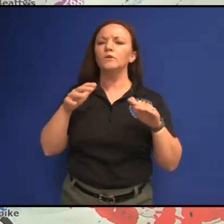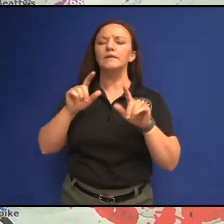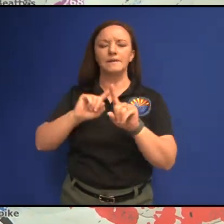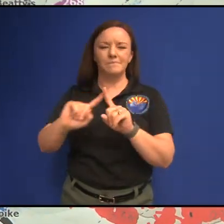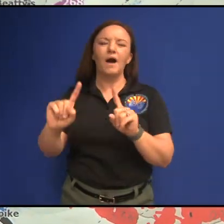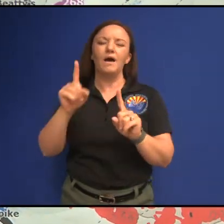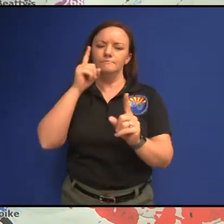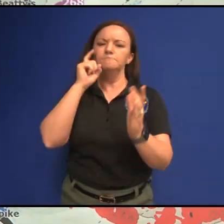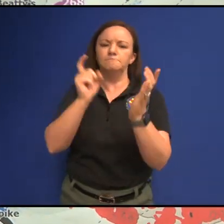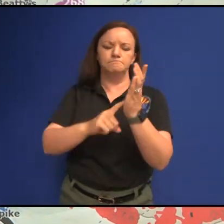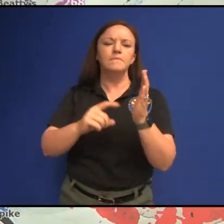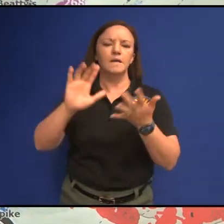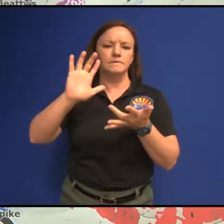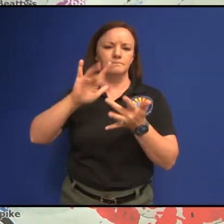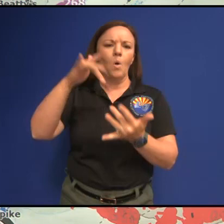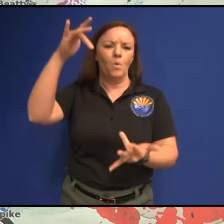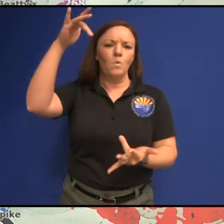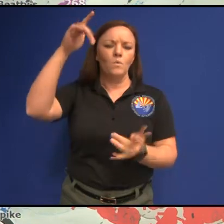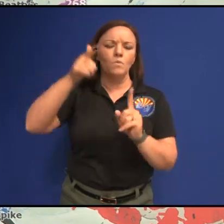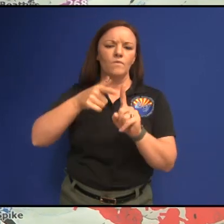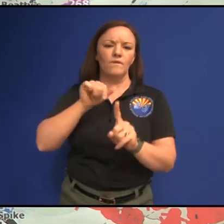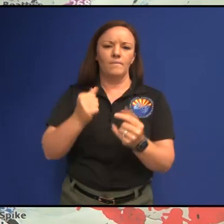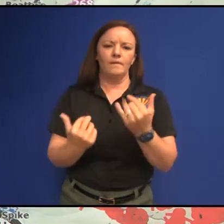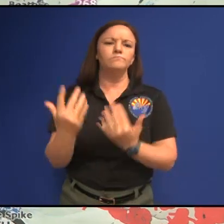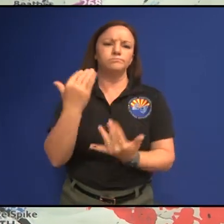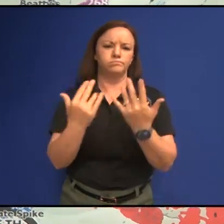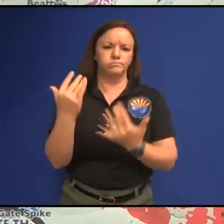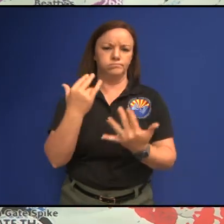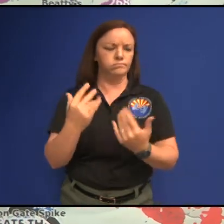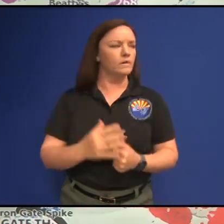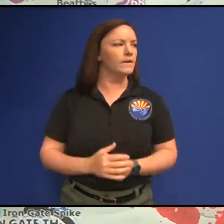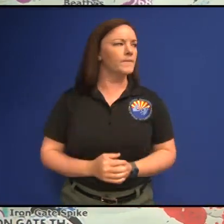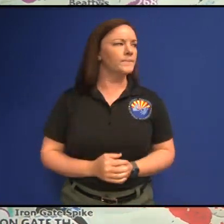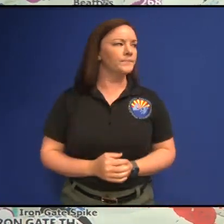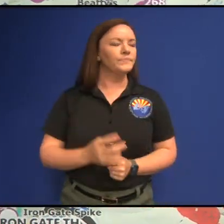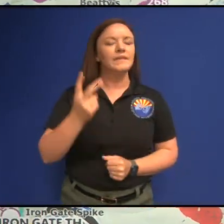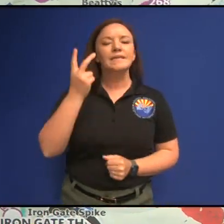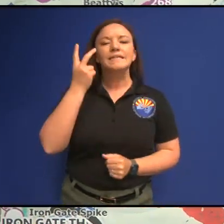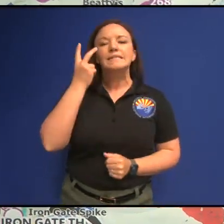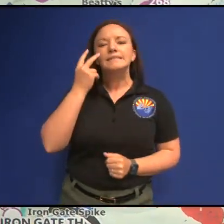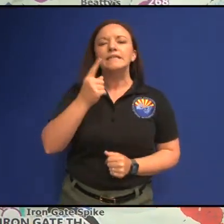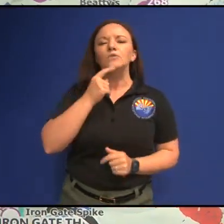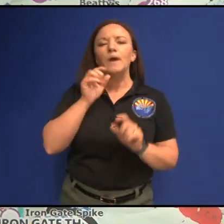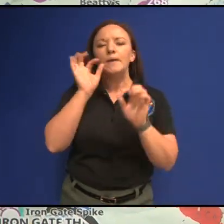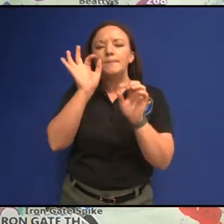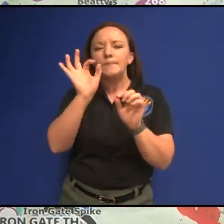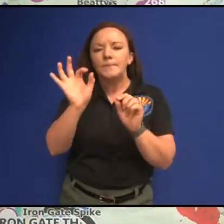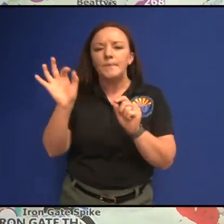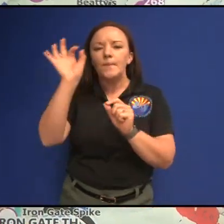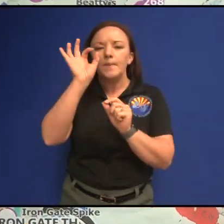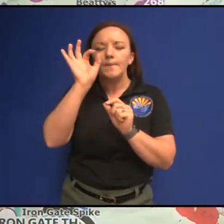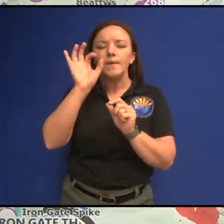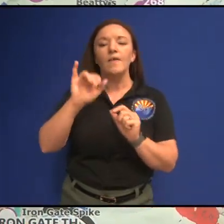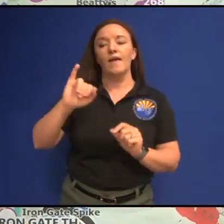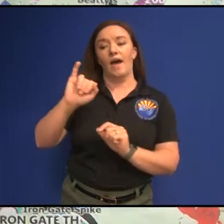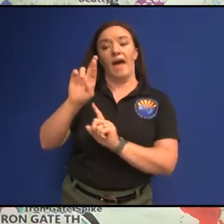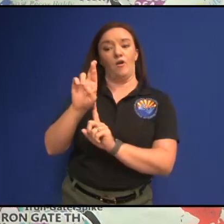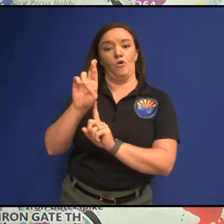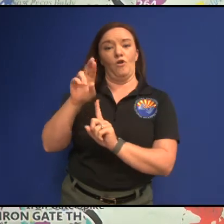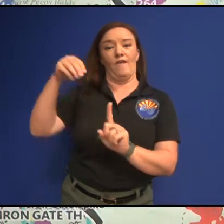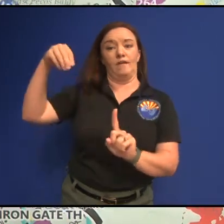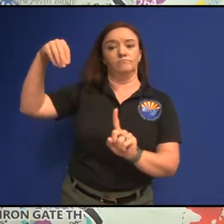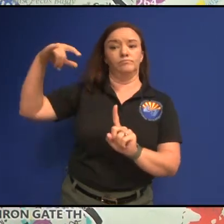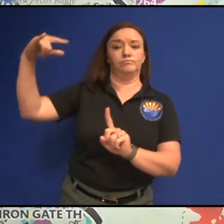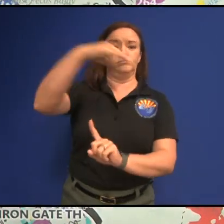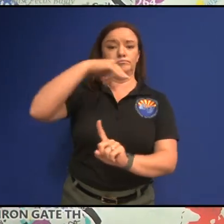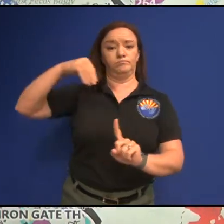smoke visible from that. And you can see little clusters of dots. These are our IR that had some other places that you